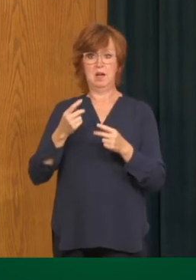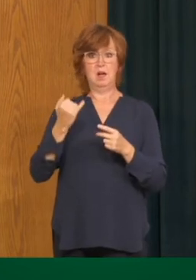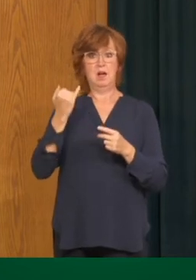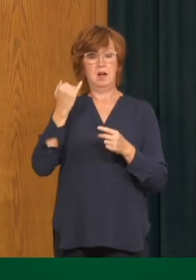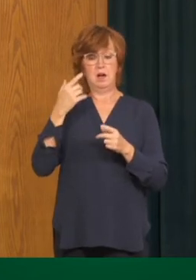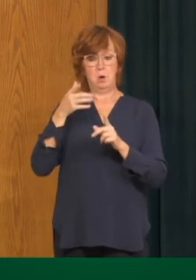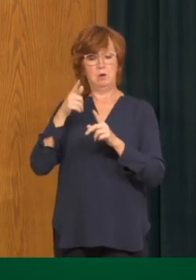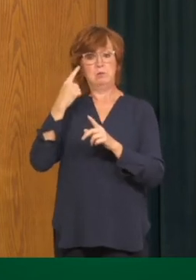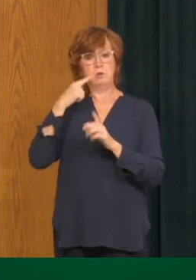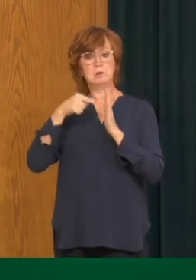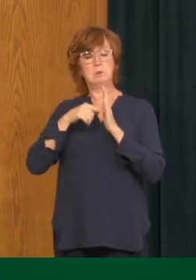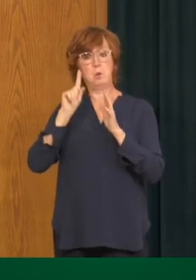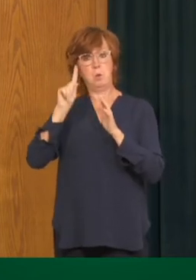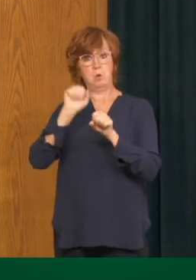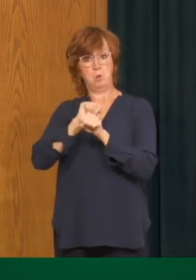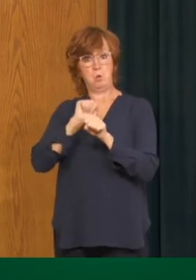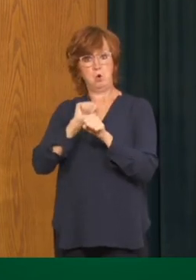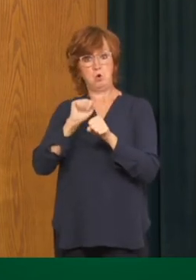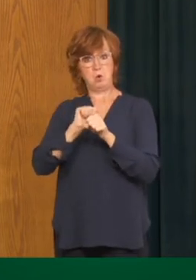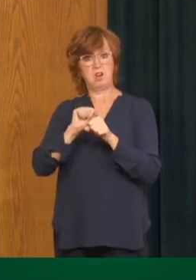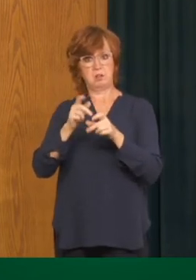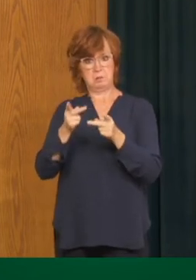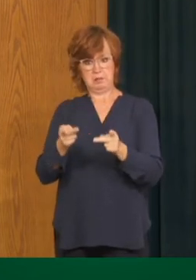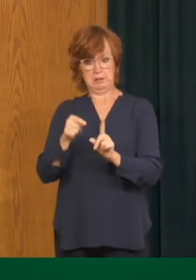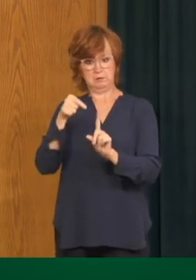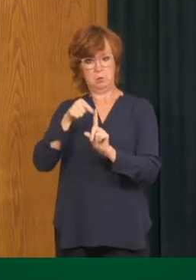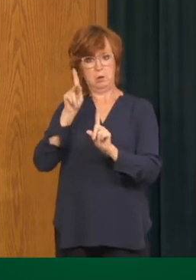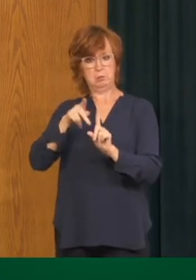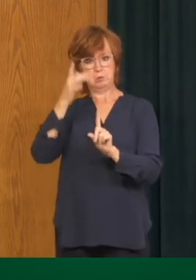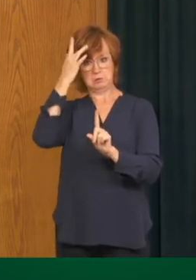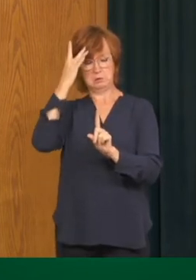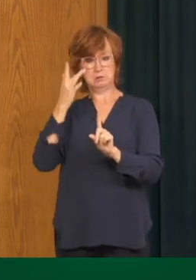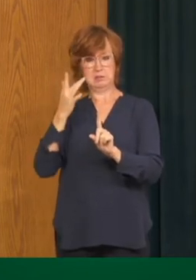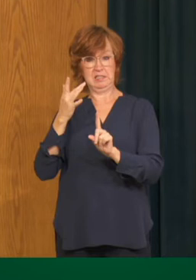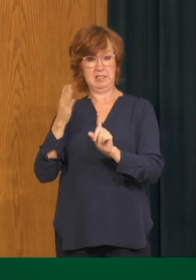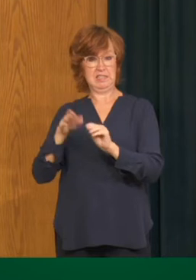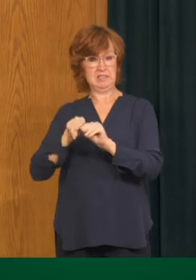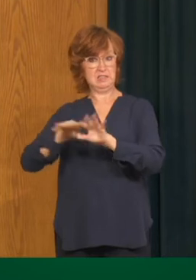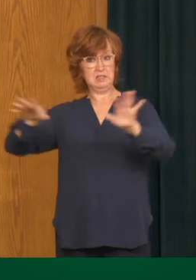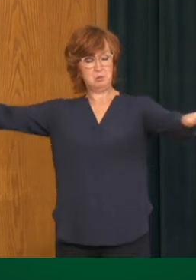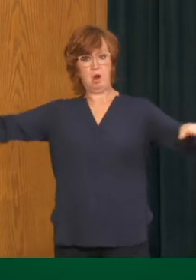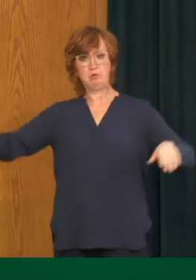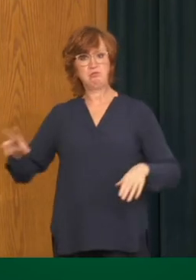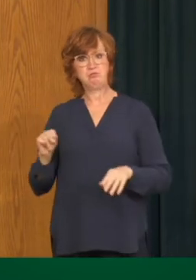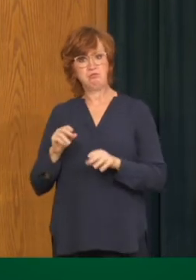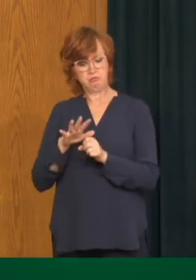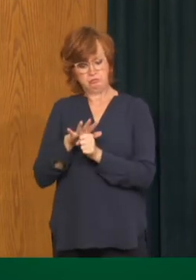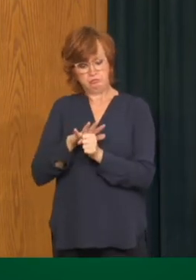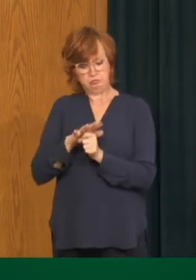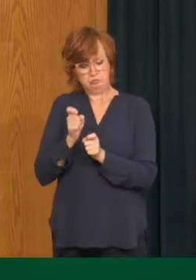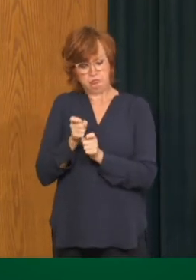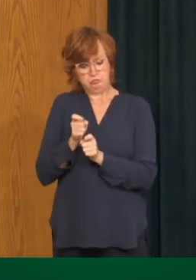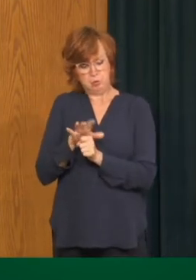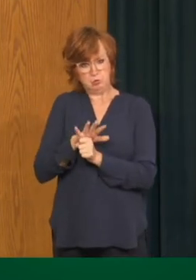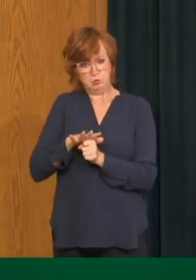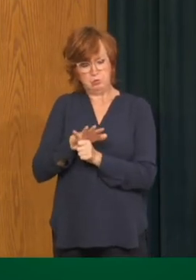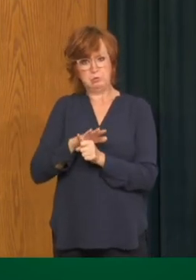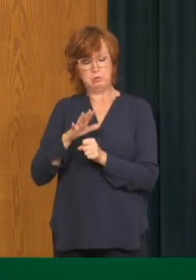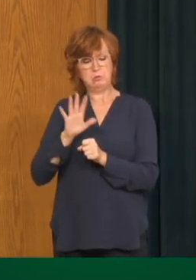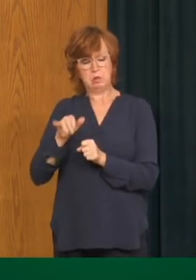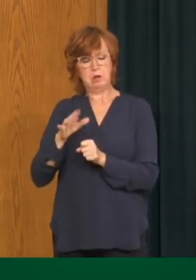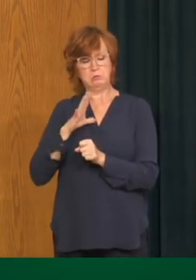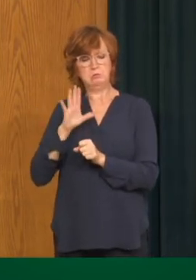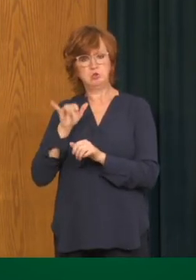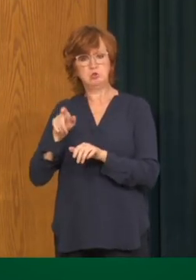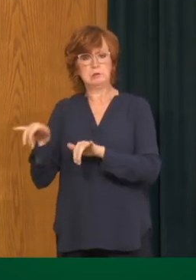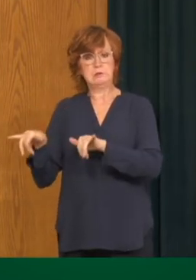of transmission is likely lower in schools than it is in workplaces. We have had the occasional case or cluster, but not large outbreaks.